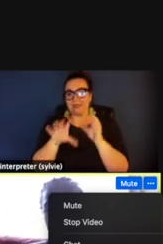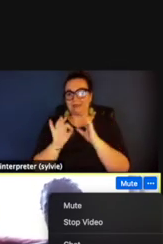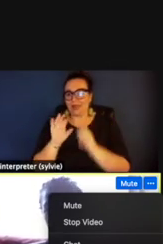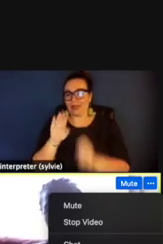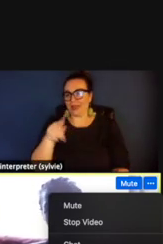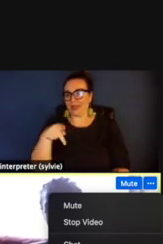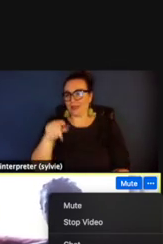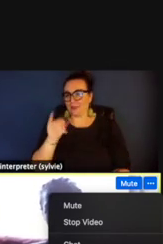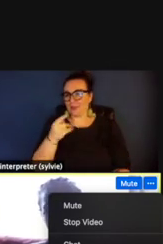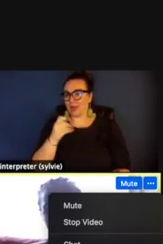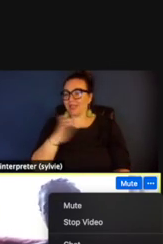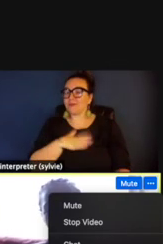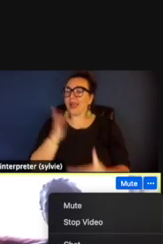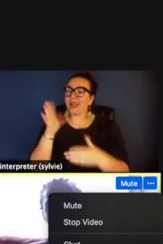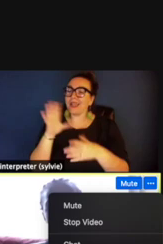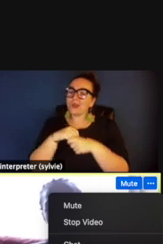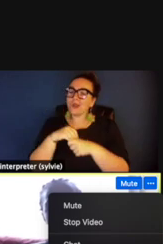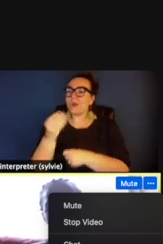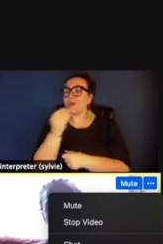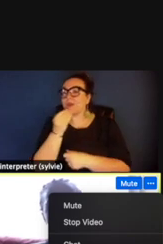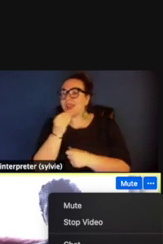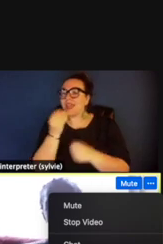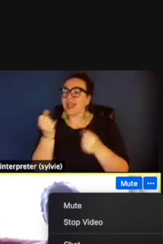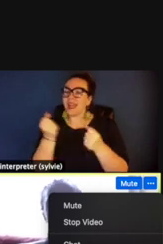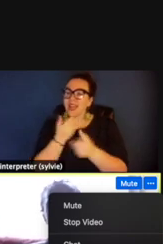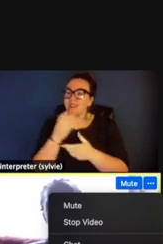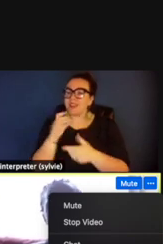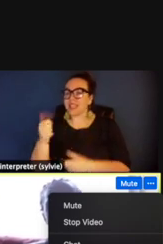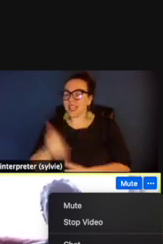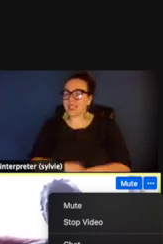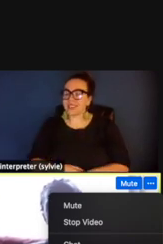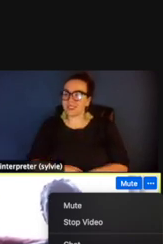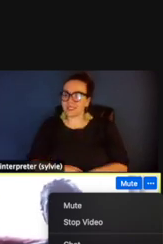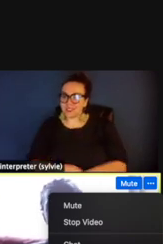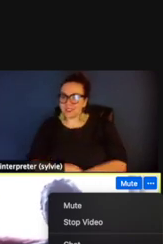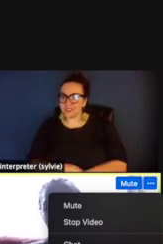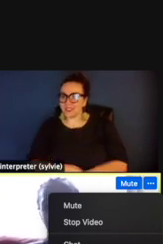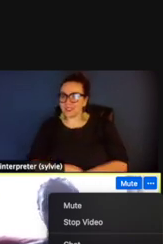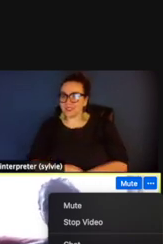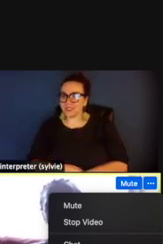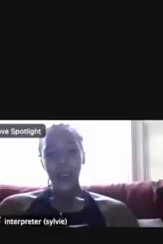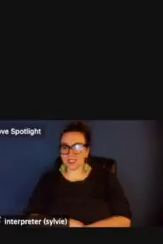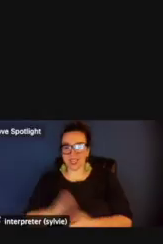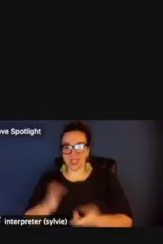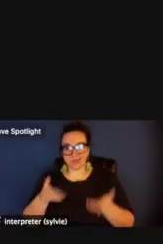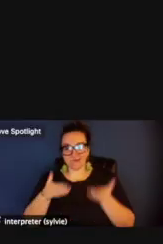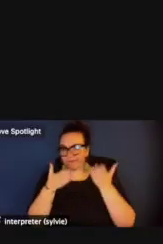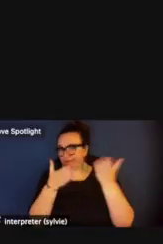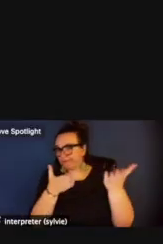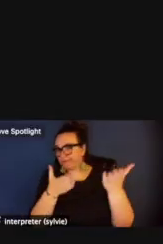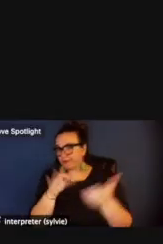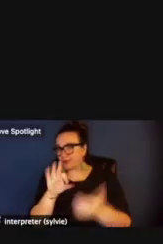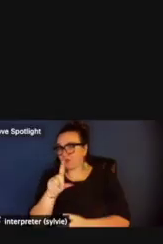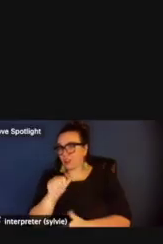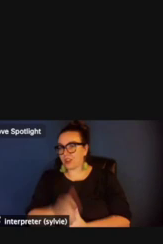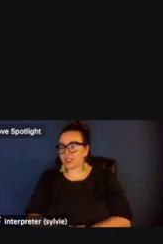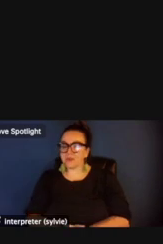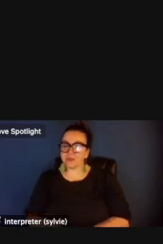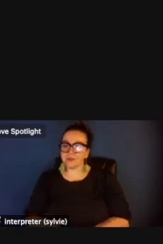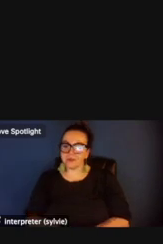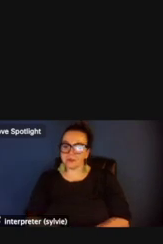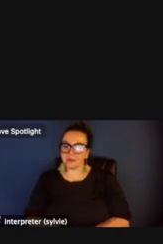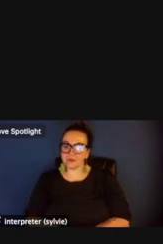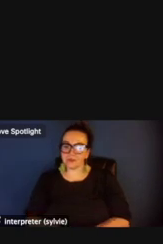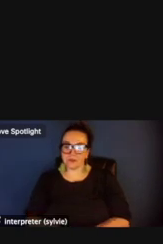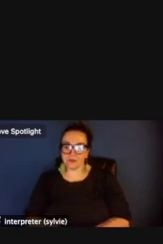well, mine included meals and like everything else. Yeah. So yeah, highly recommend that when you go to Florida. Yeah. It's just good